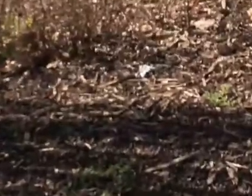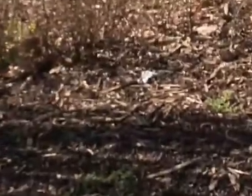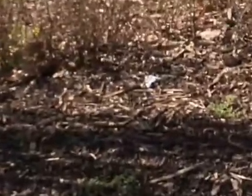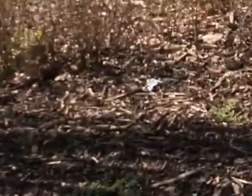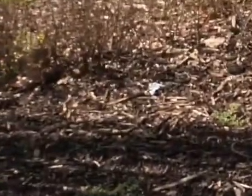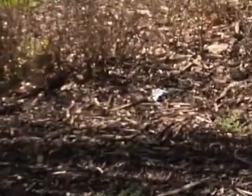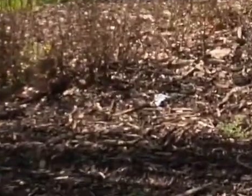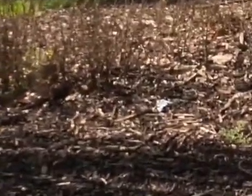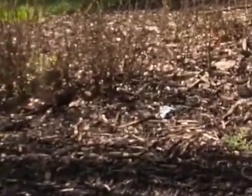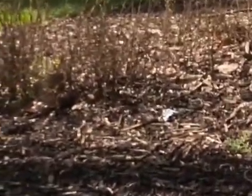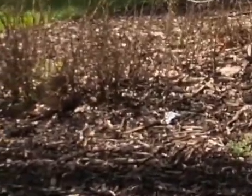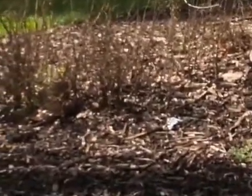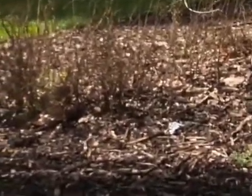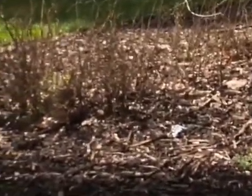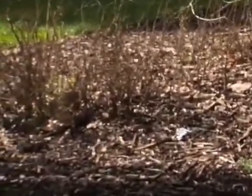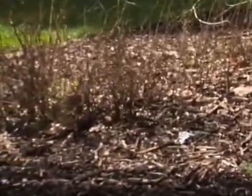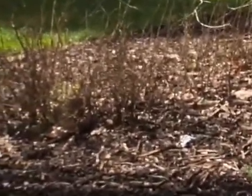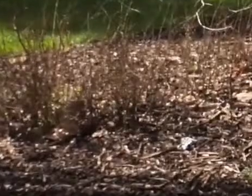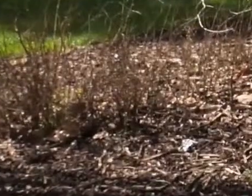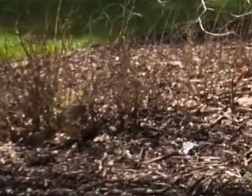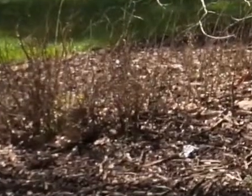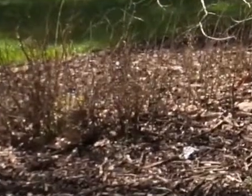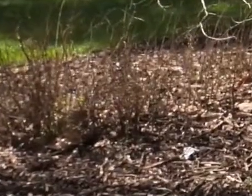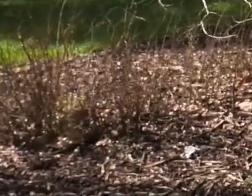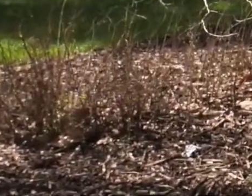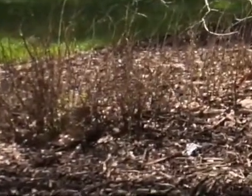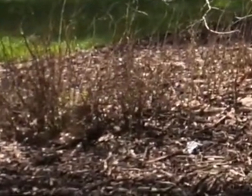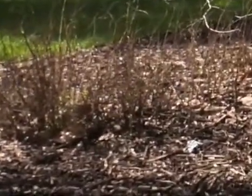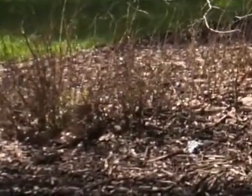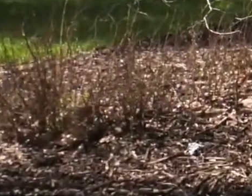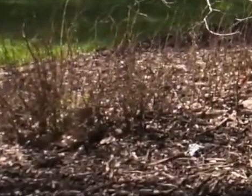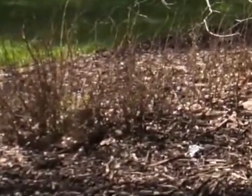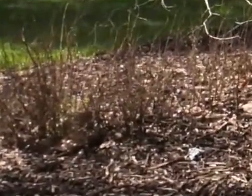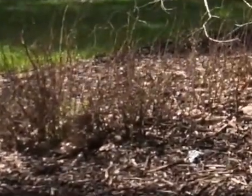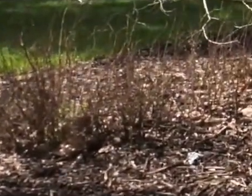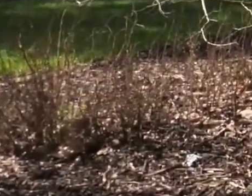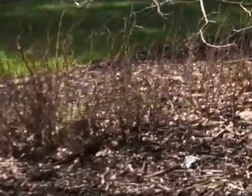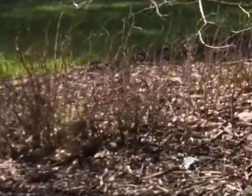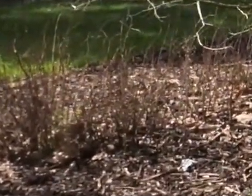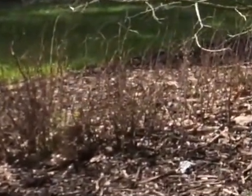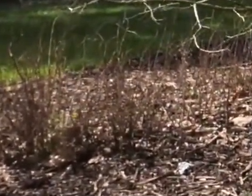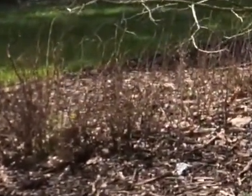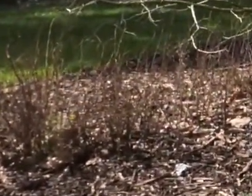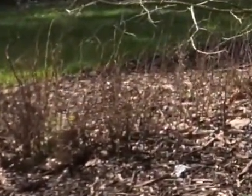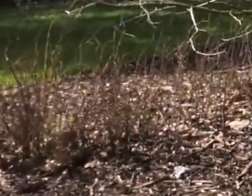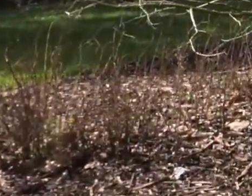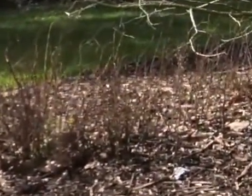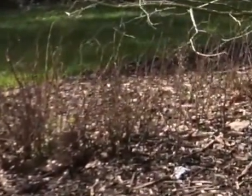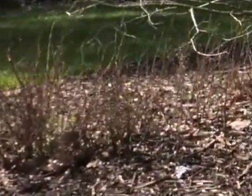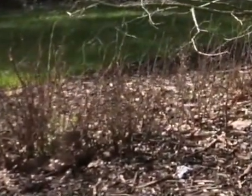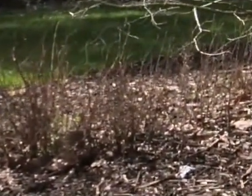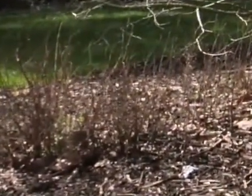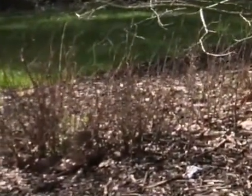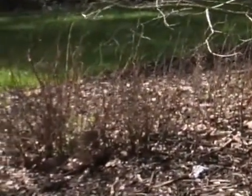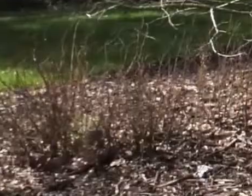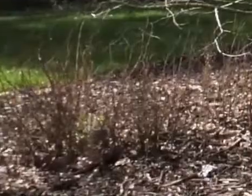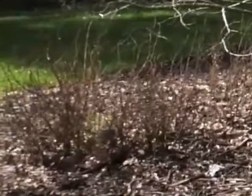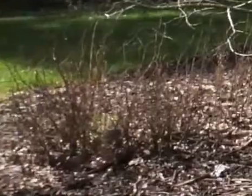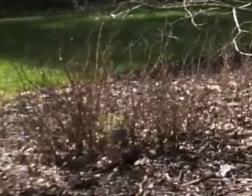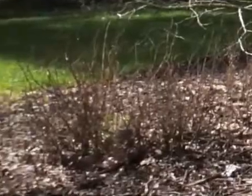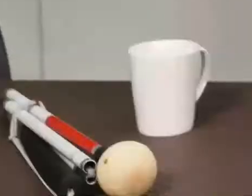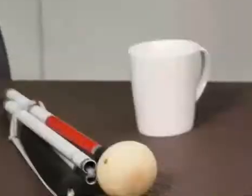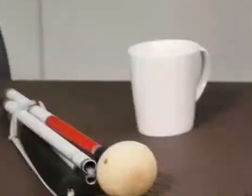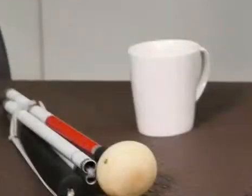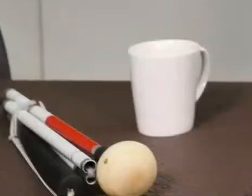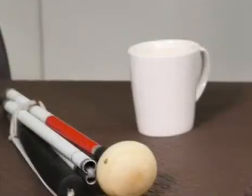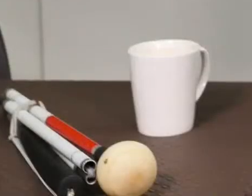those things are completely accessible. And it almost seems like it's a hassle for a lot of organisations to do it, and they get frustrated,